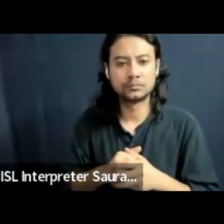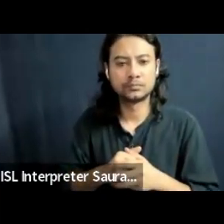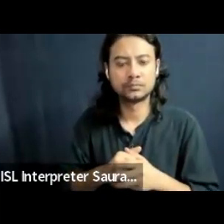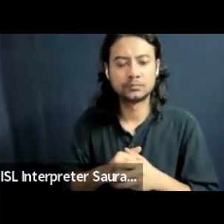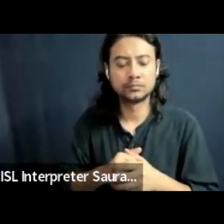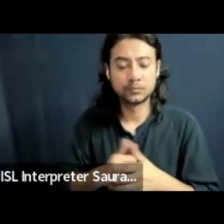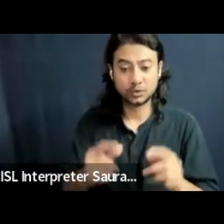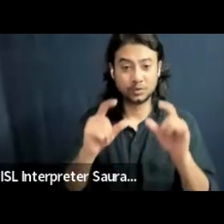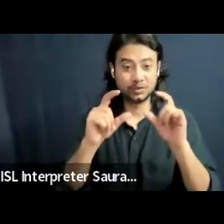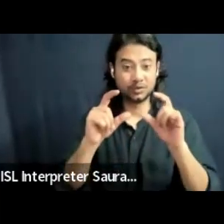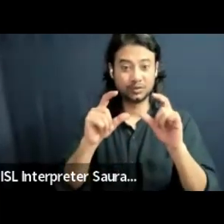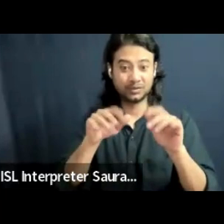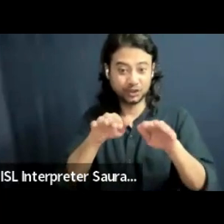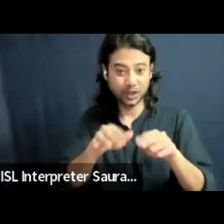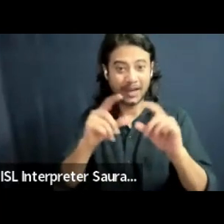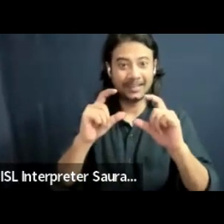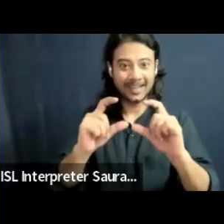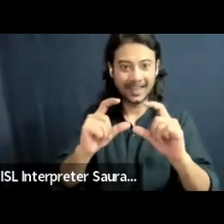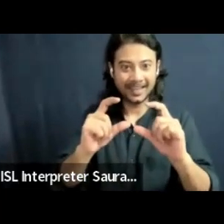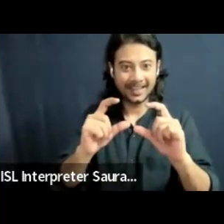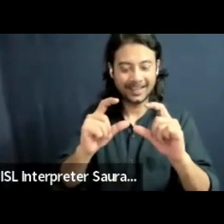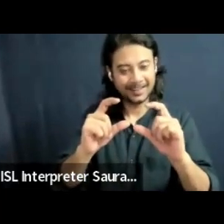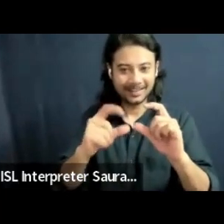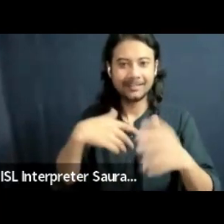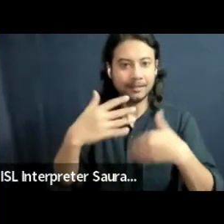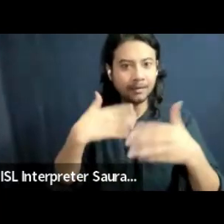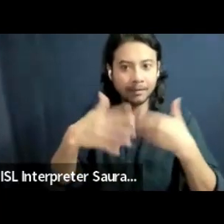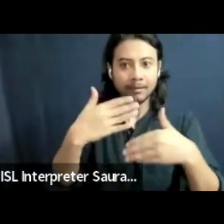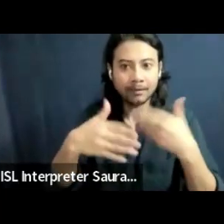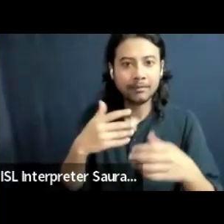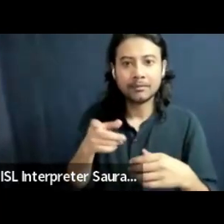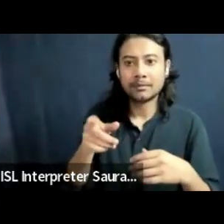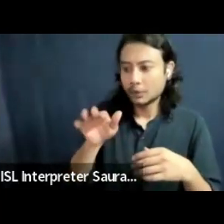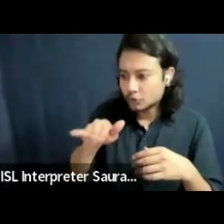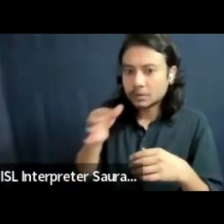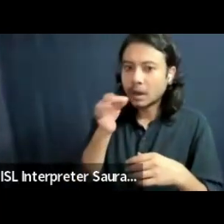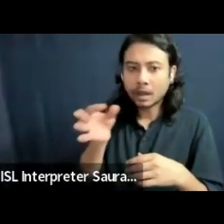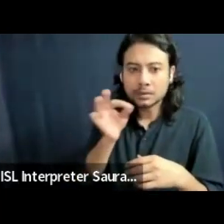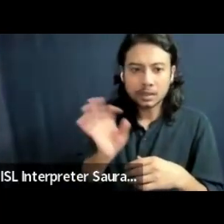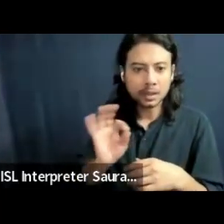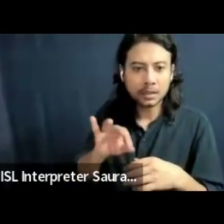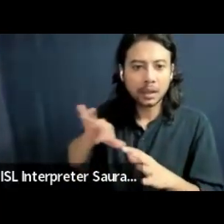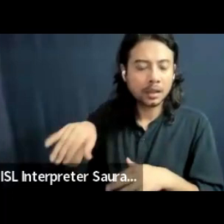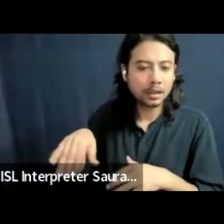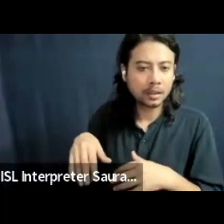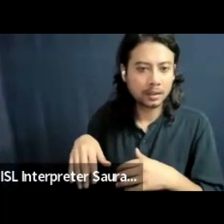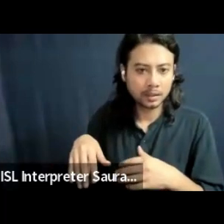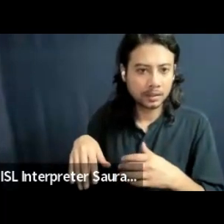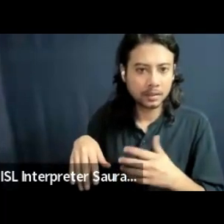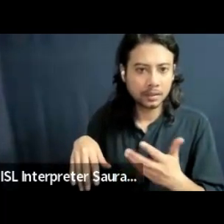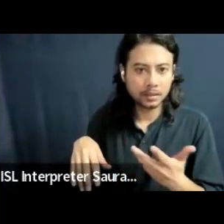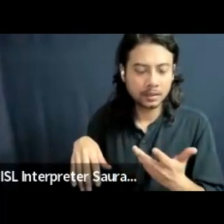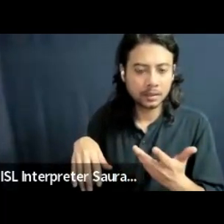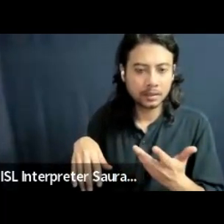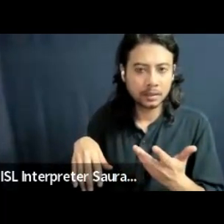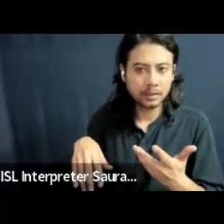on childcare reforms. And unless family support is guaranteed and protected, children with disabilities are